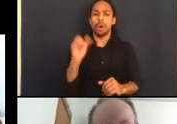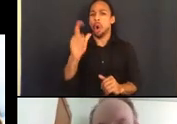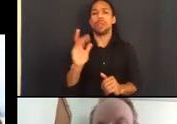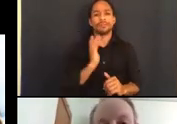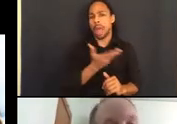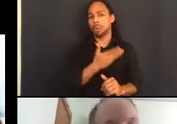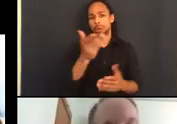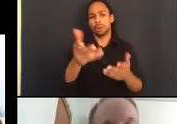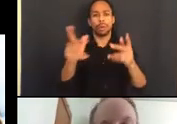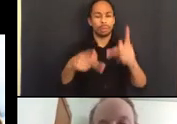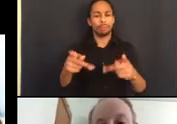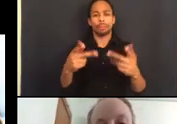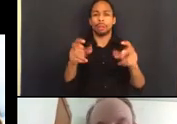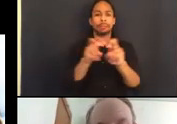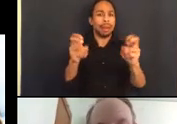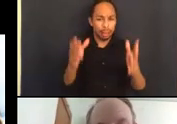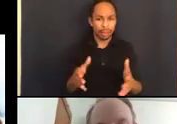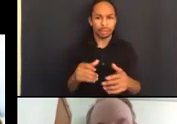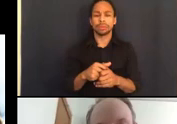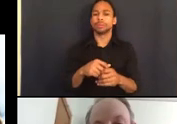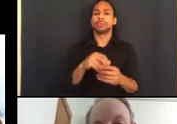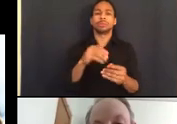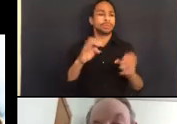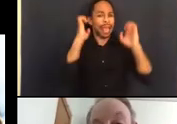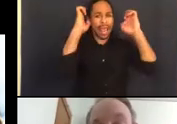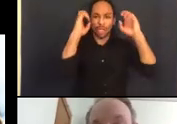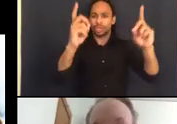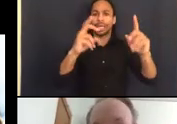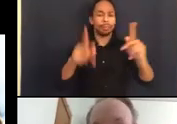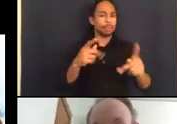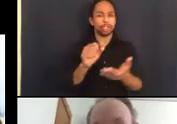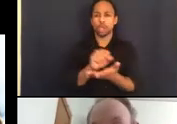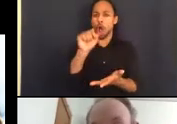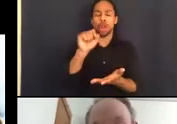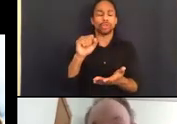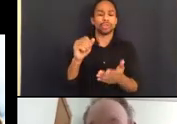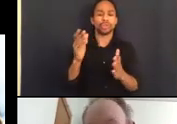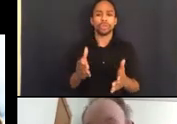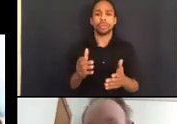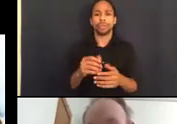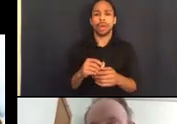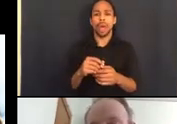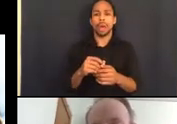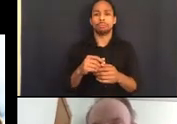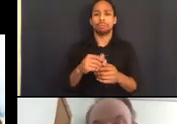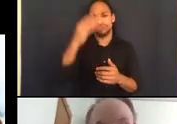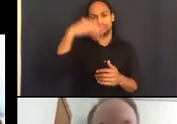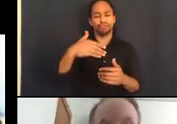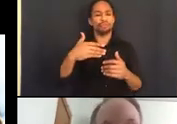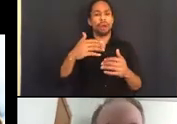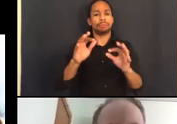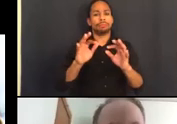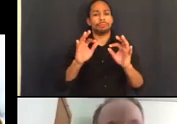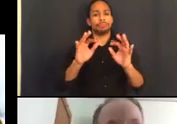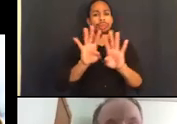no. Scholars, bioethicists, frontline healthcare workers, we must all say no. And as we're